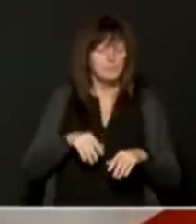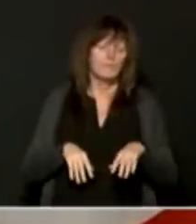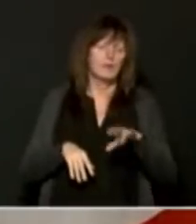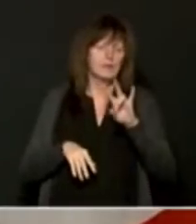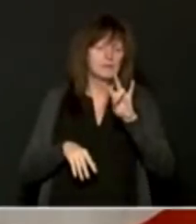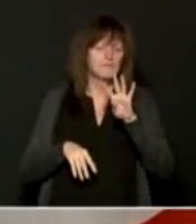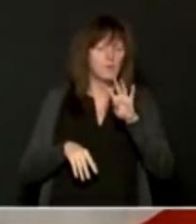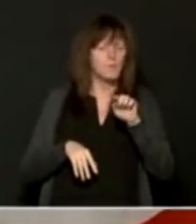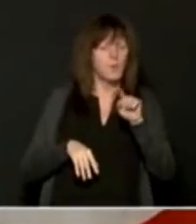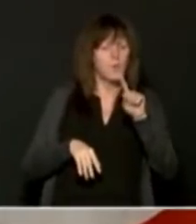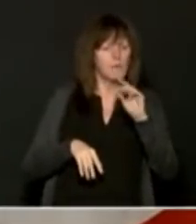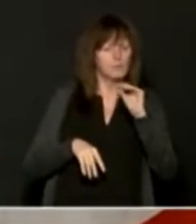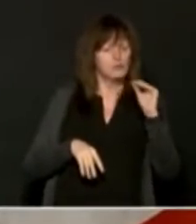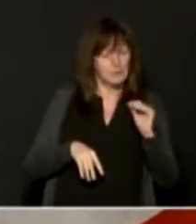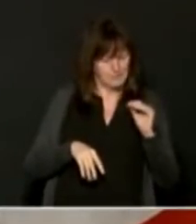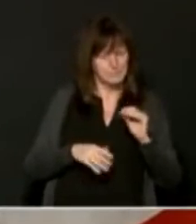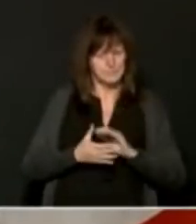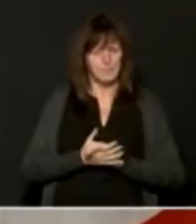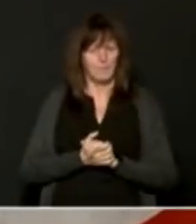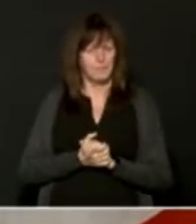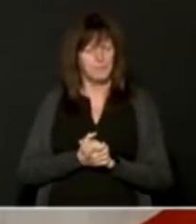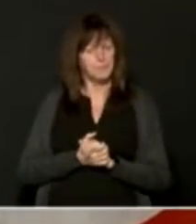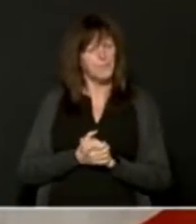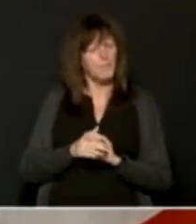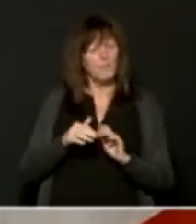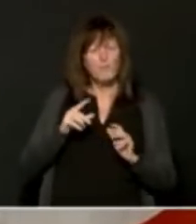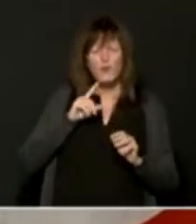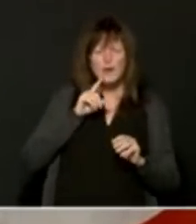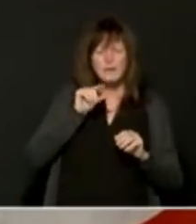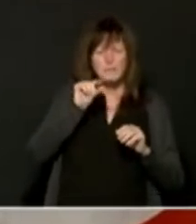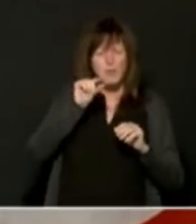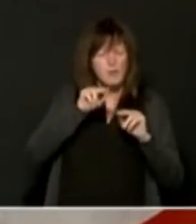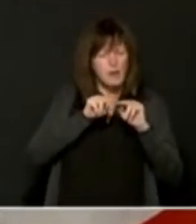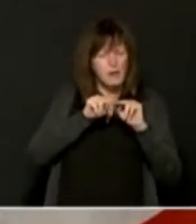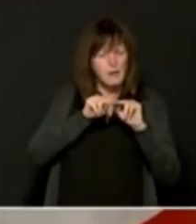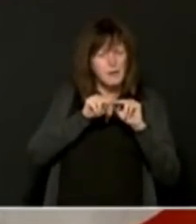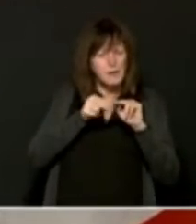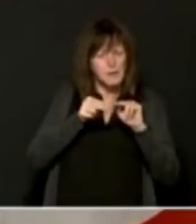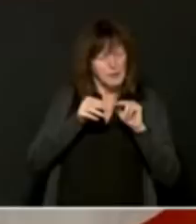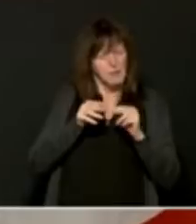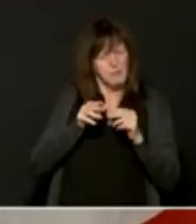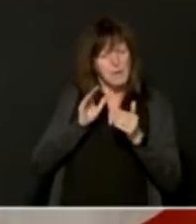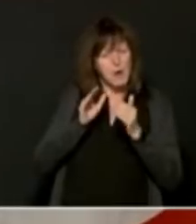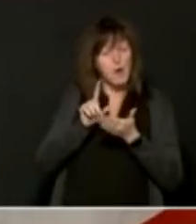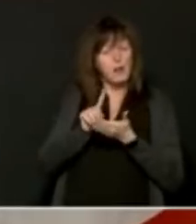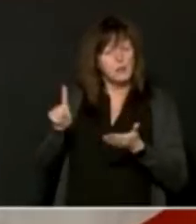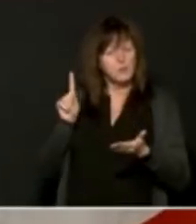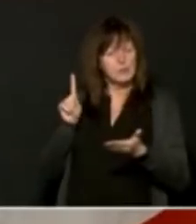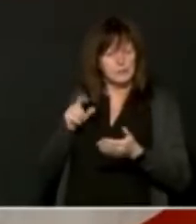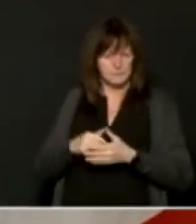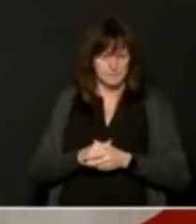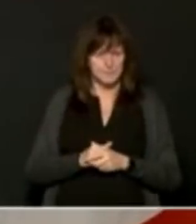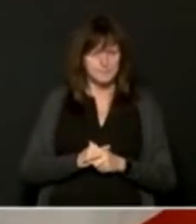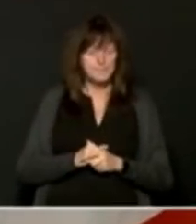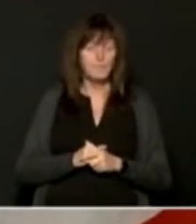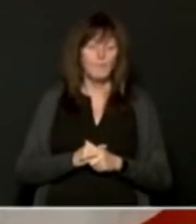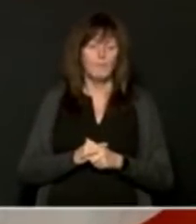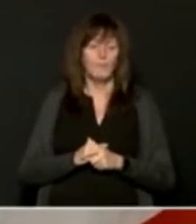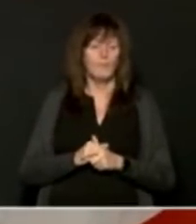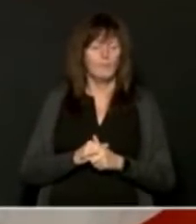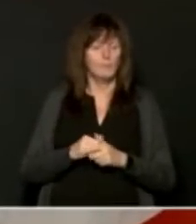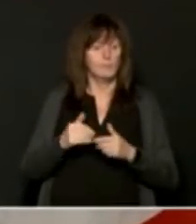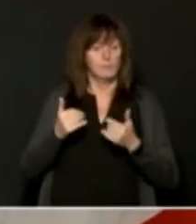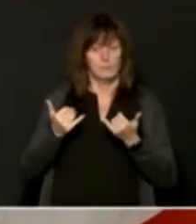74.1%, which is slightly down from last week. Although today's numbers are up compared to the previous 2